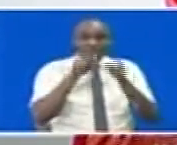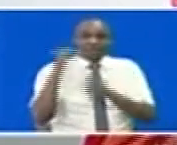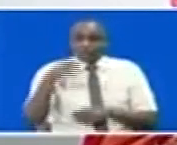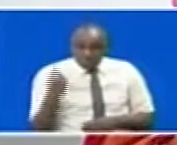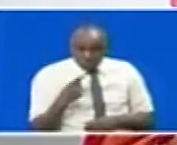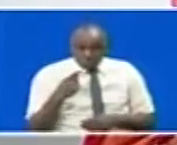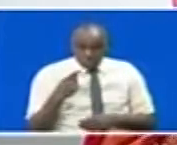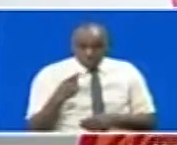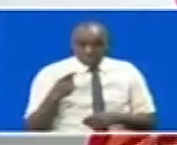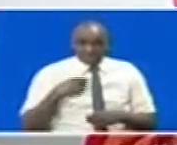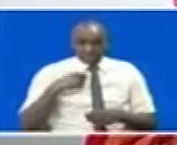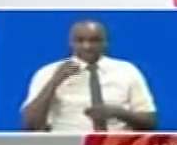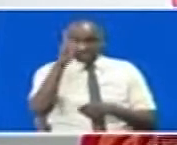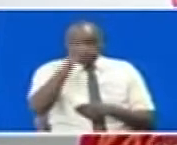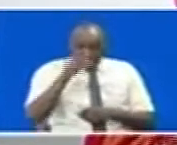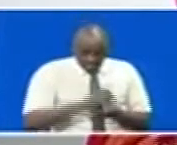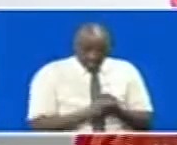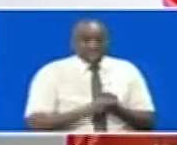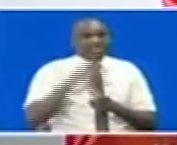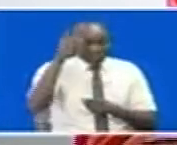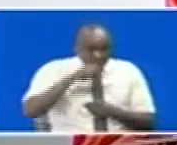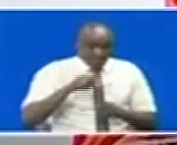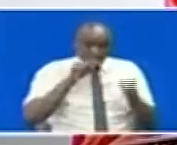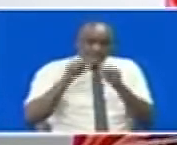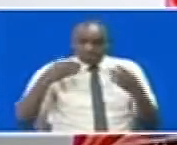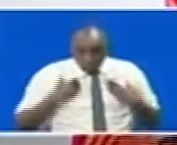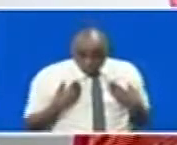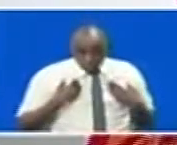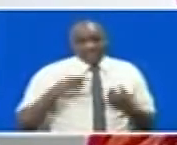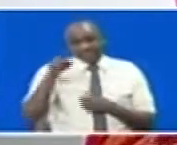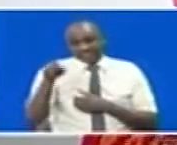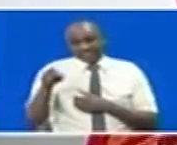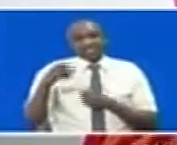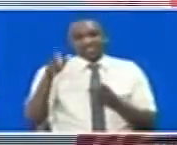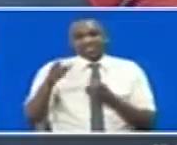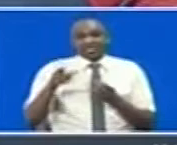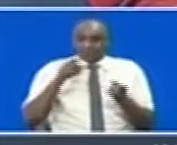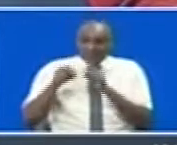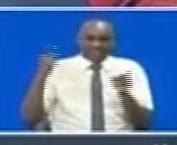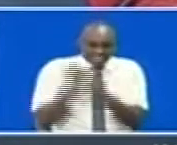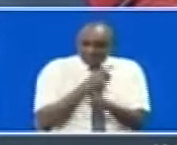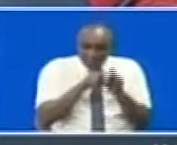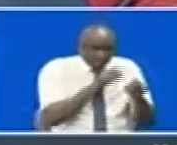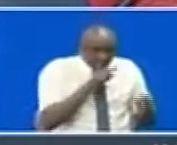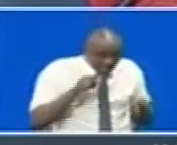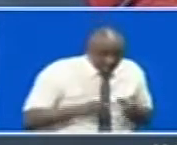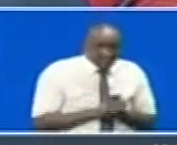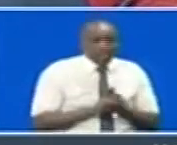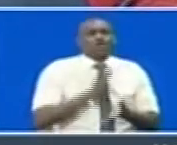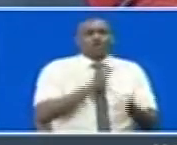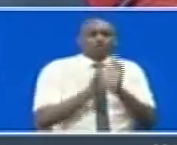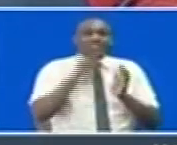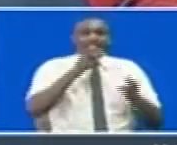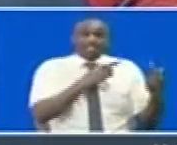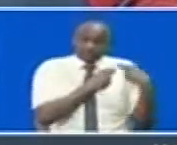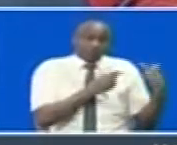blames the DPP. DPP blames the police. Yeah. The police blame everybody. That nobody says